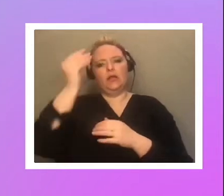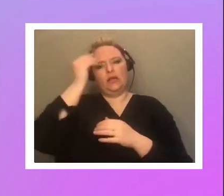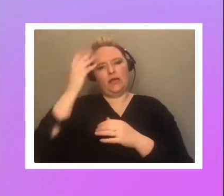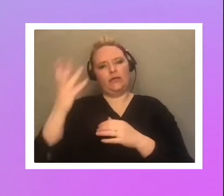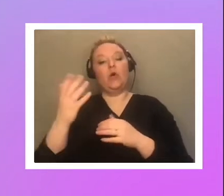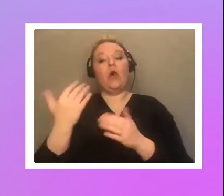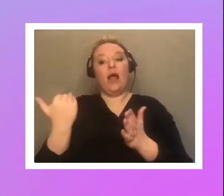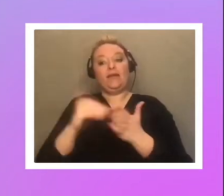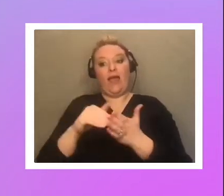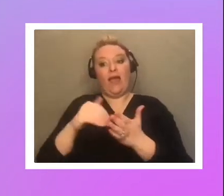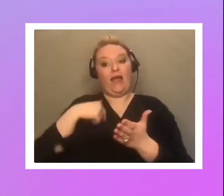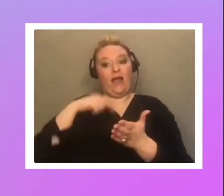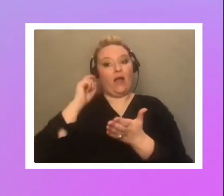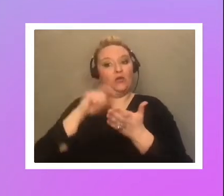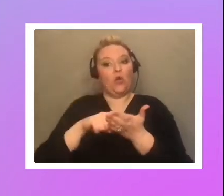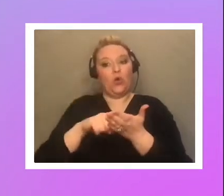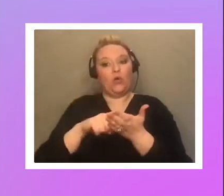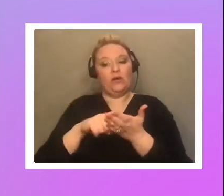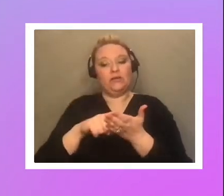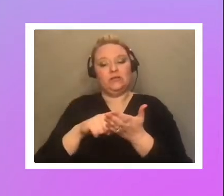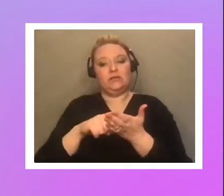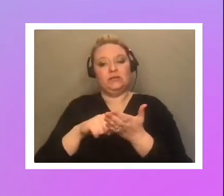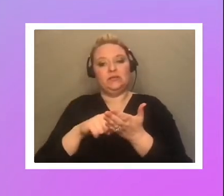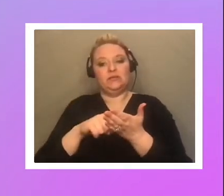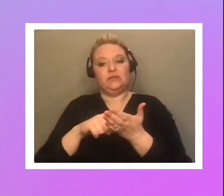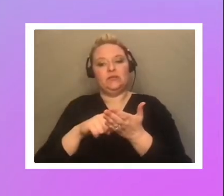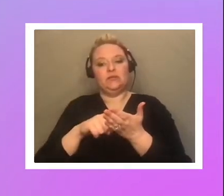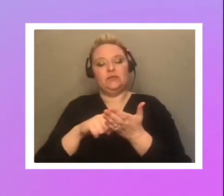I see um,